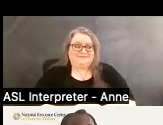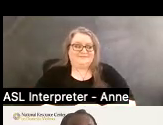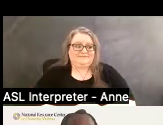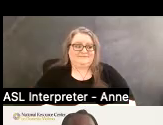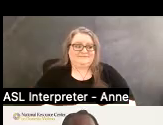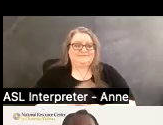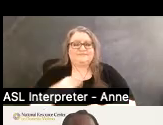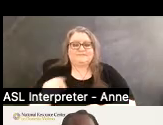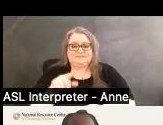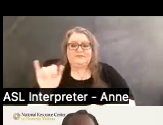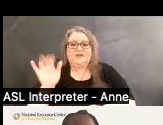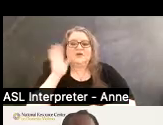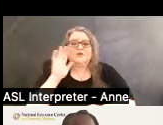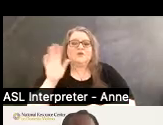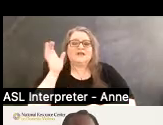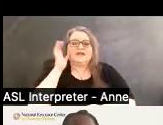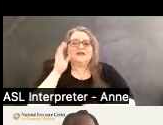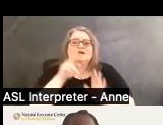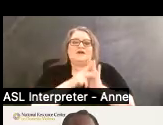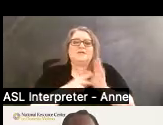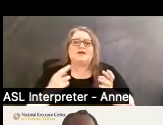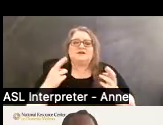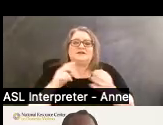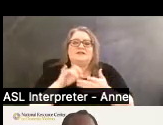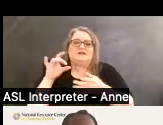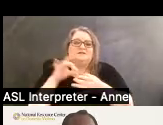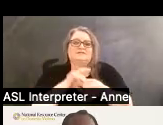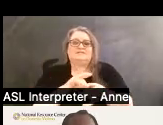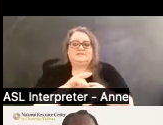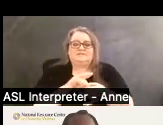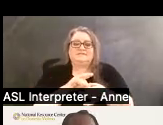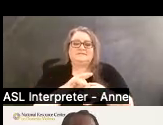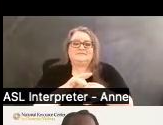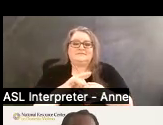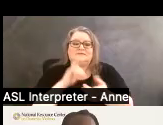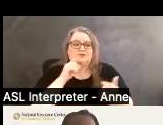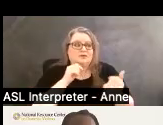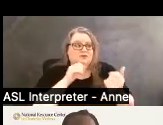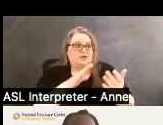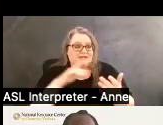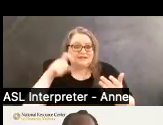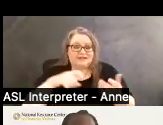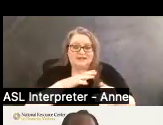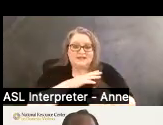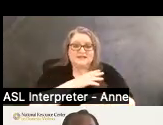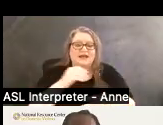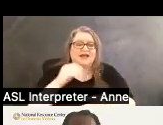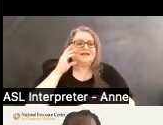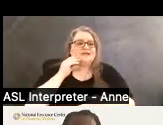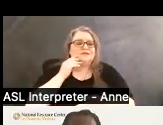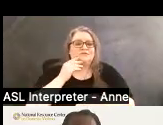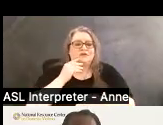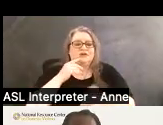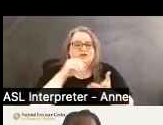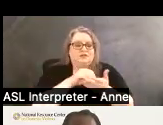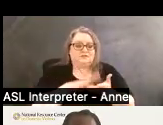You will also hear policy recommendations that are relevant to addressing the needs and experiences expressed in the